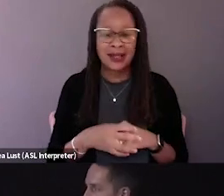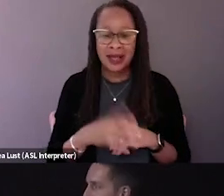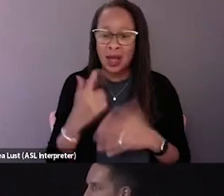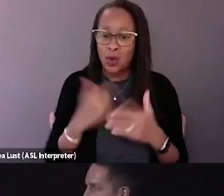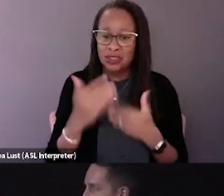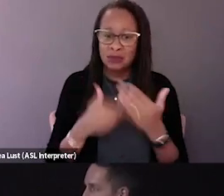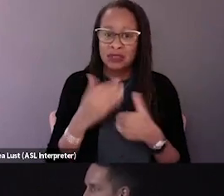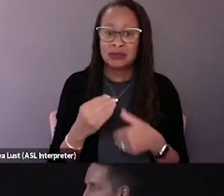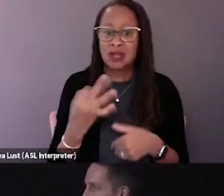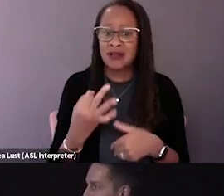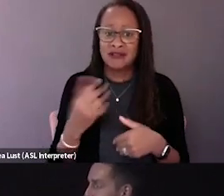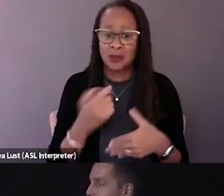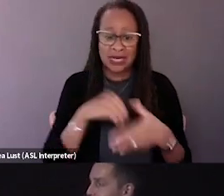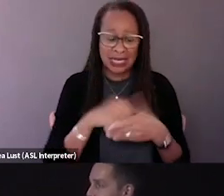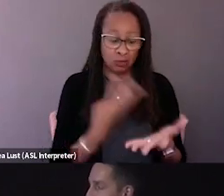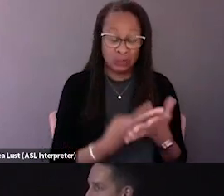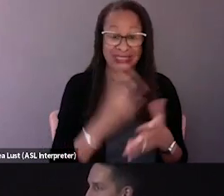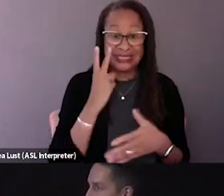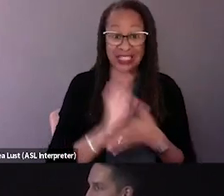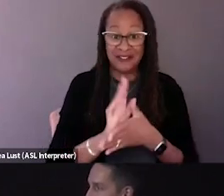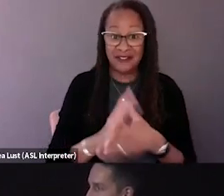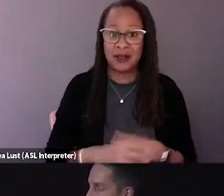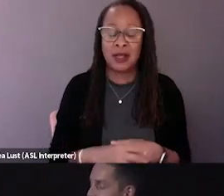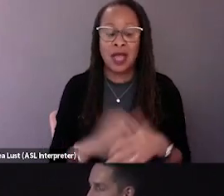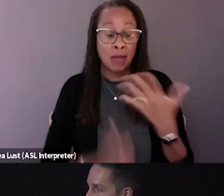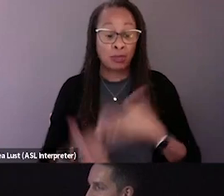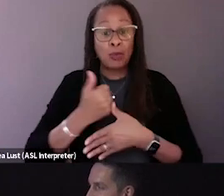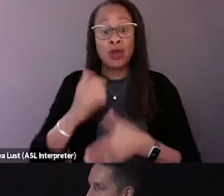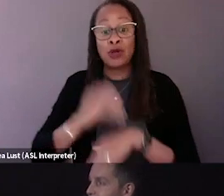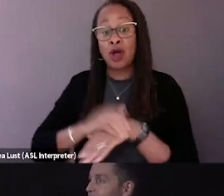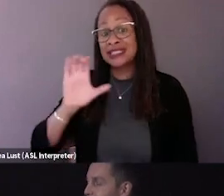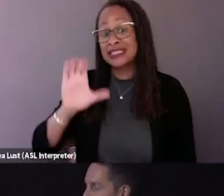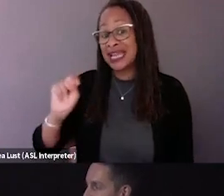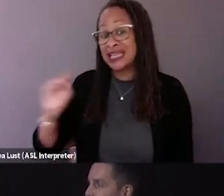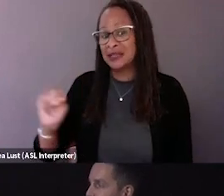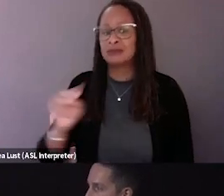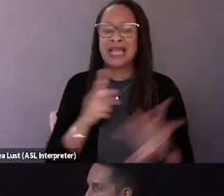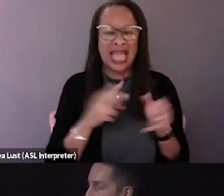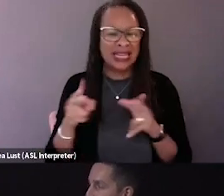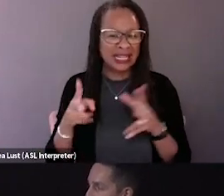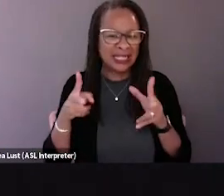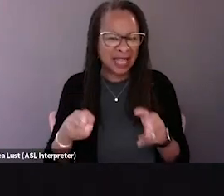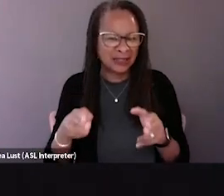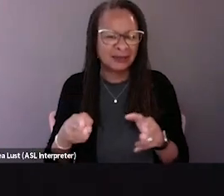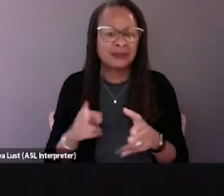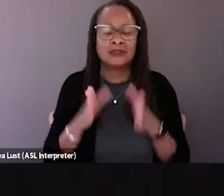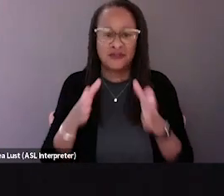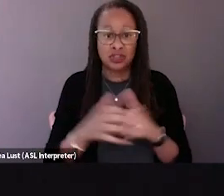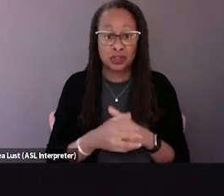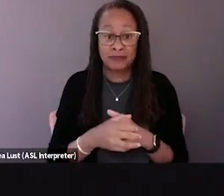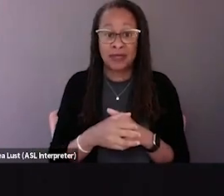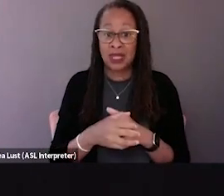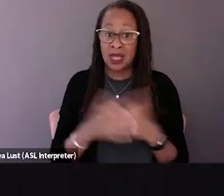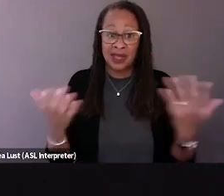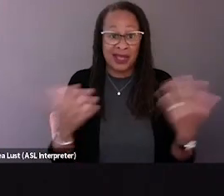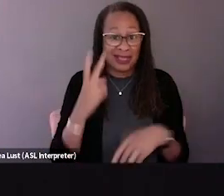prison seeing a film? Well, it had a premiere on CNN, an edited version of this. So he sat around the